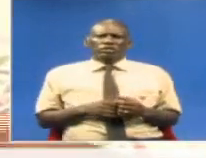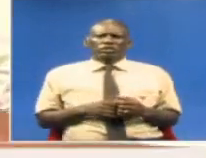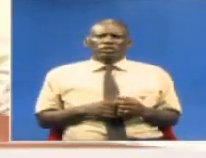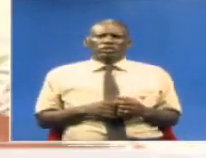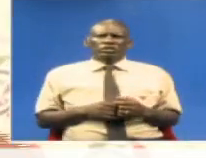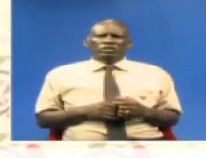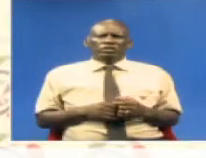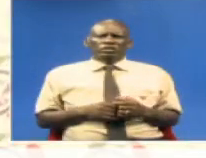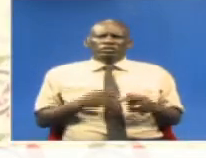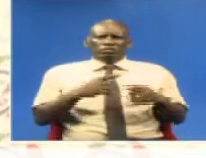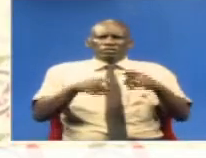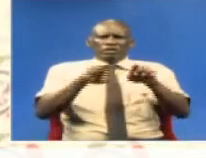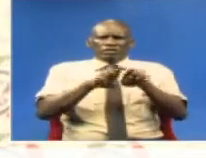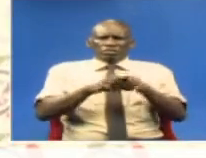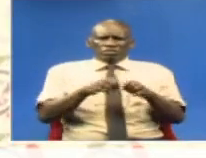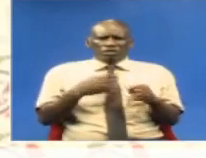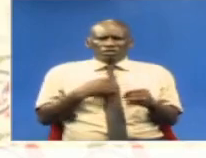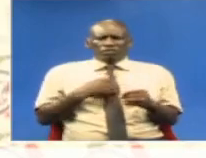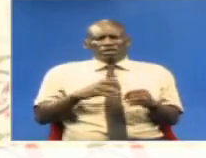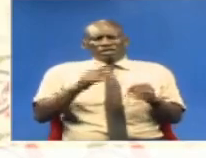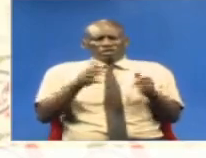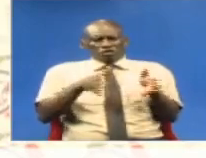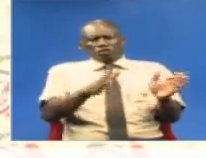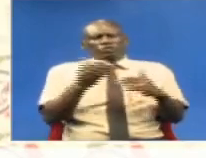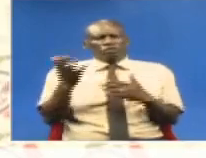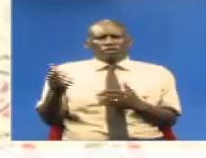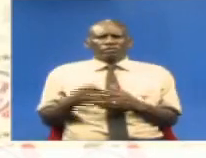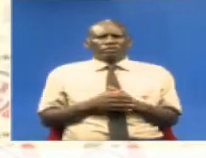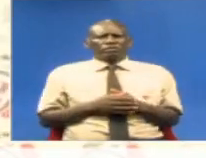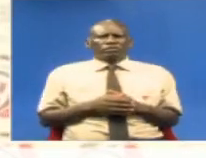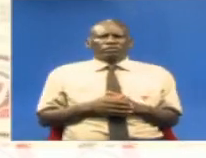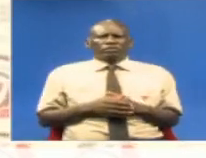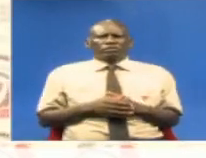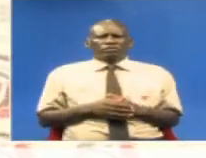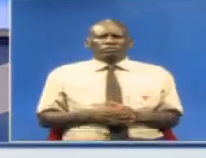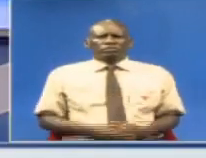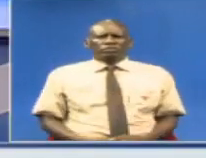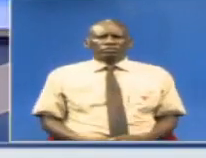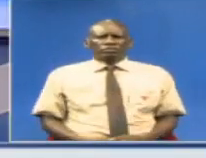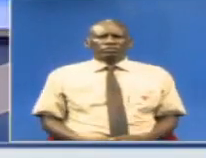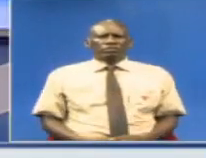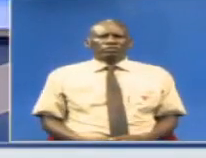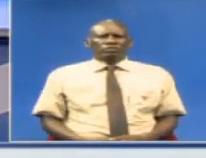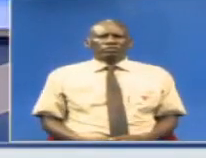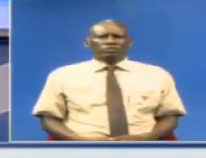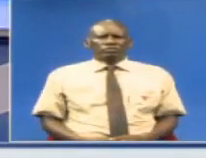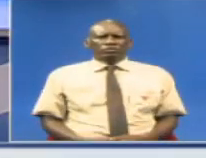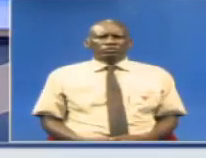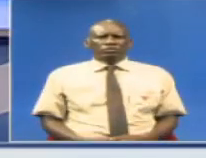We are still having one chance to redeem our image. And 8-time